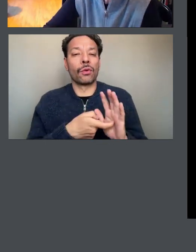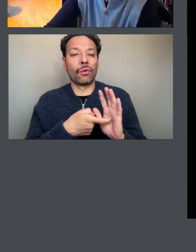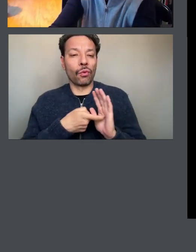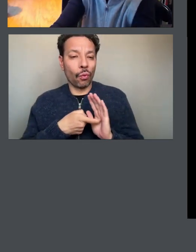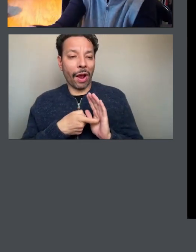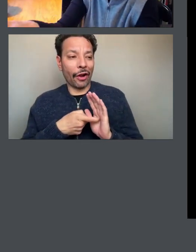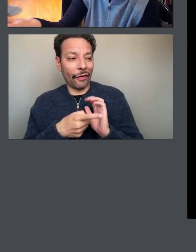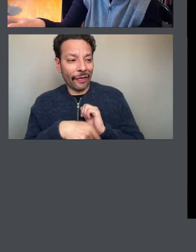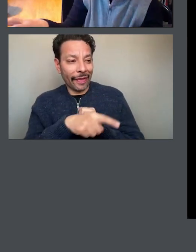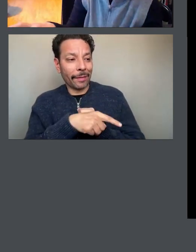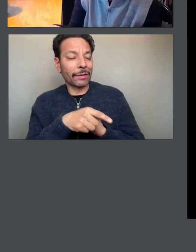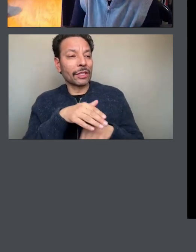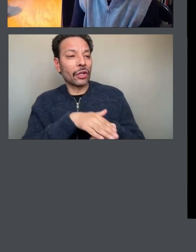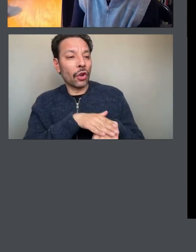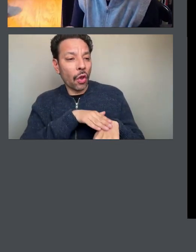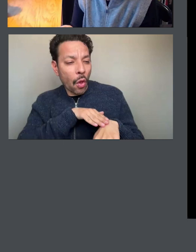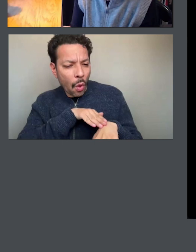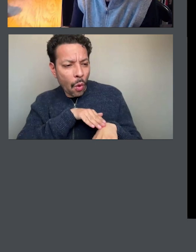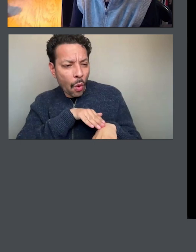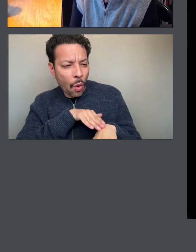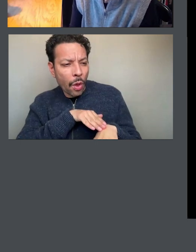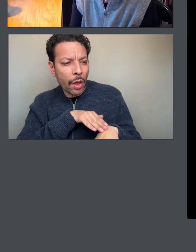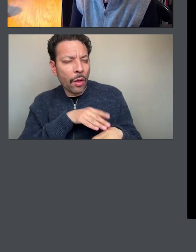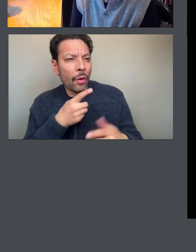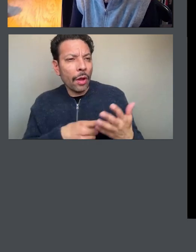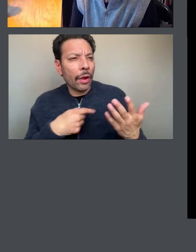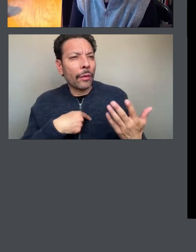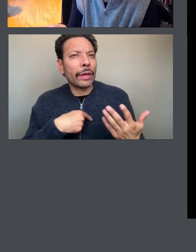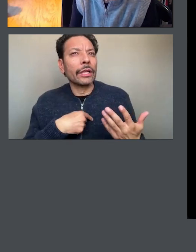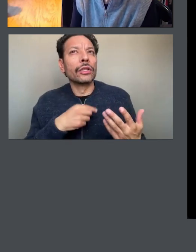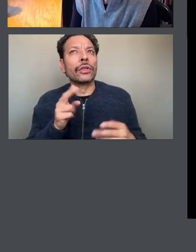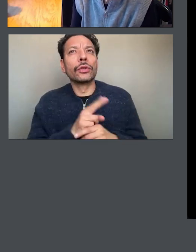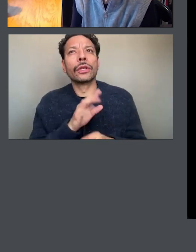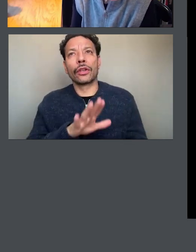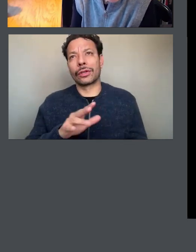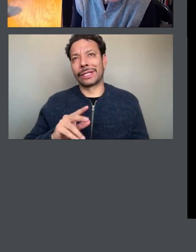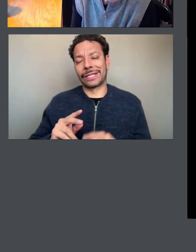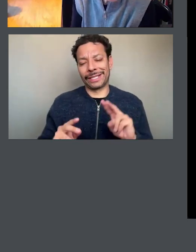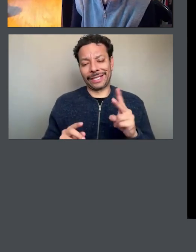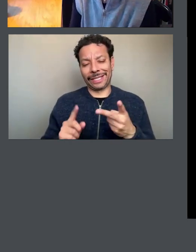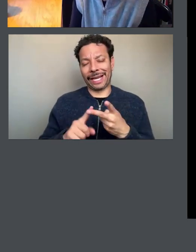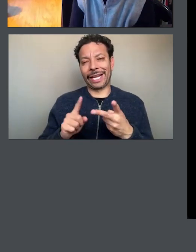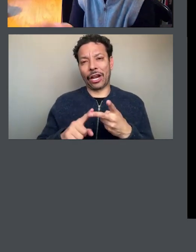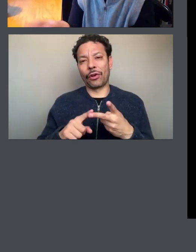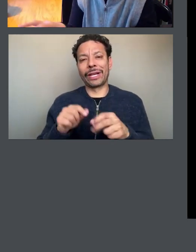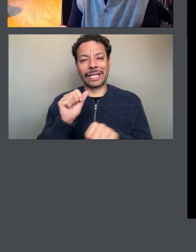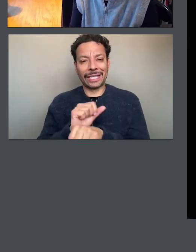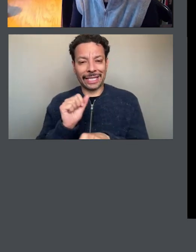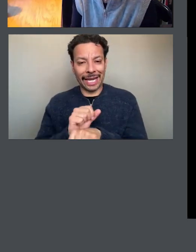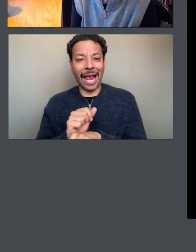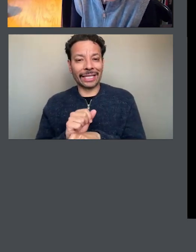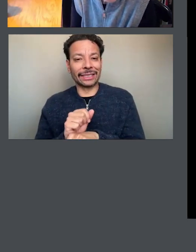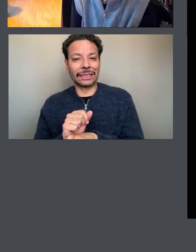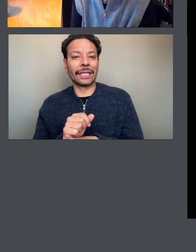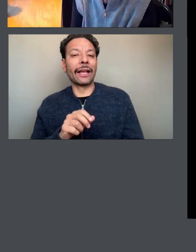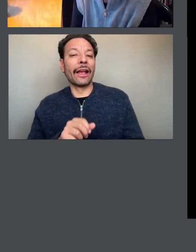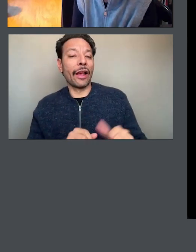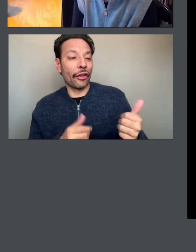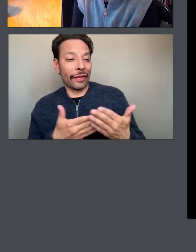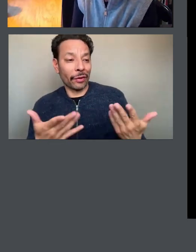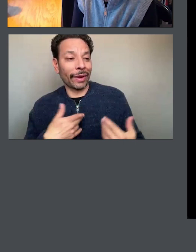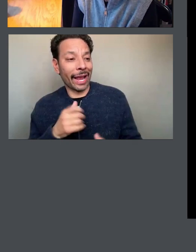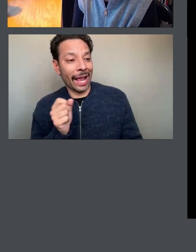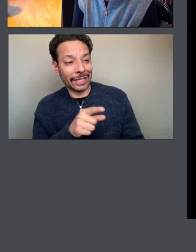It slows down what we refer to as their secondary tasks, the other things that we're asking